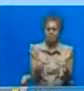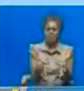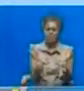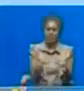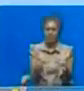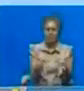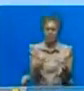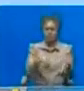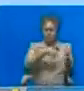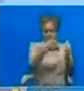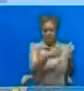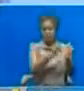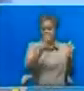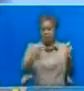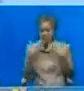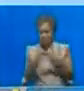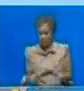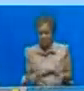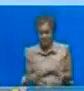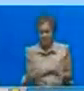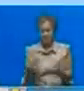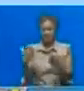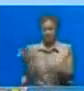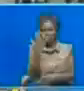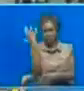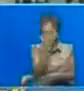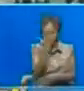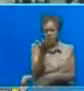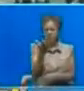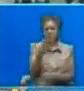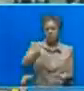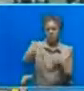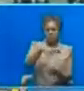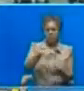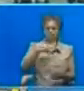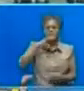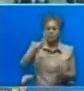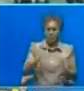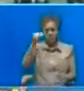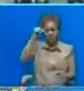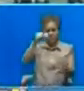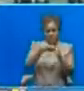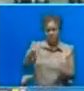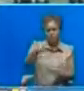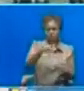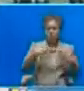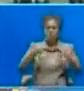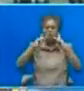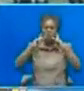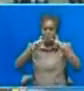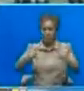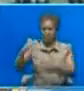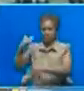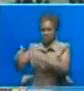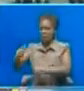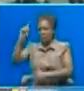Na kwa kutoa magurudumu, ni kuleta hali ya taharuki. Speaker after speaker reminded the locals that peace at the border